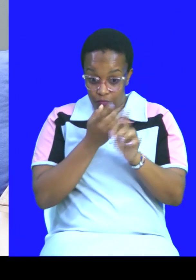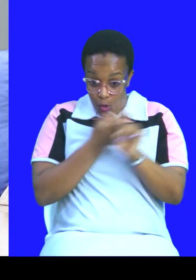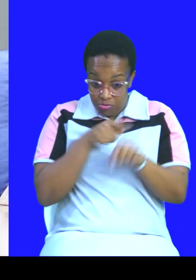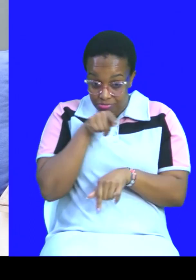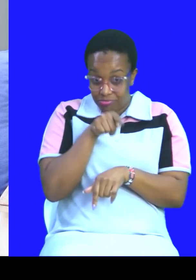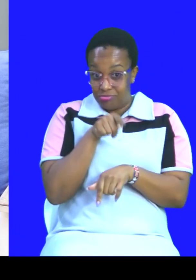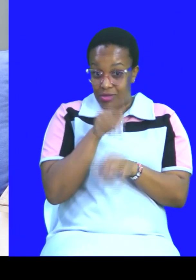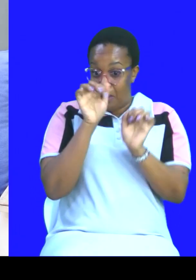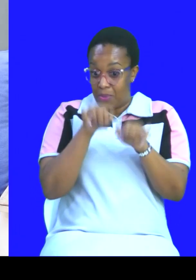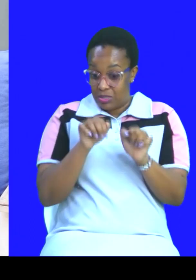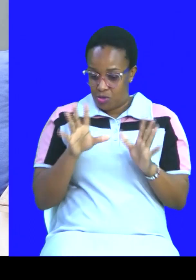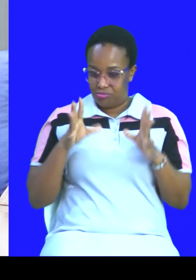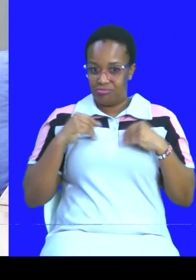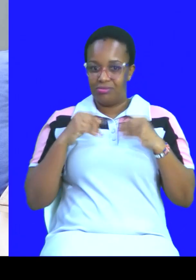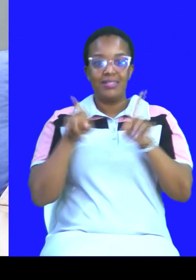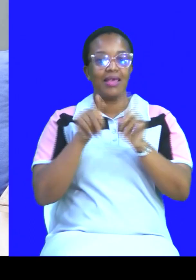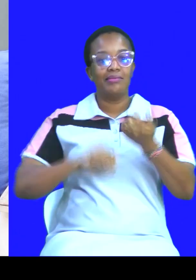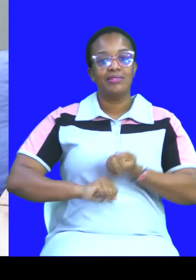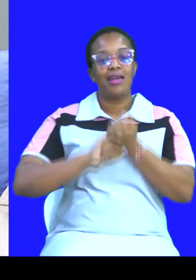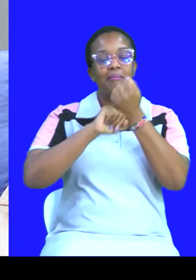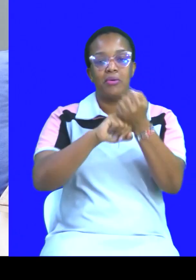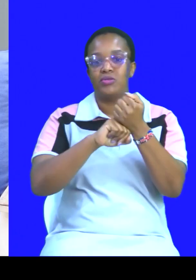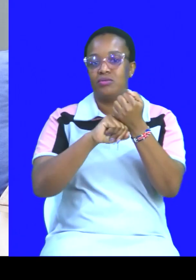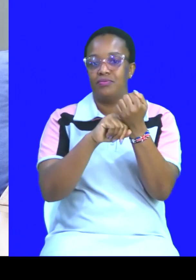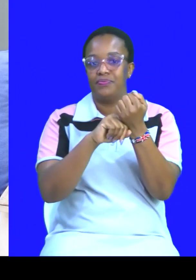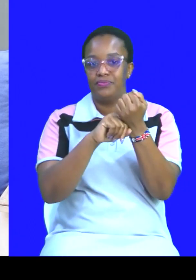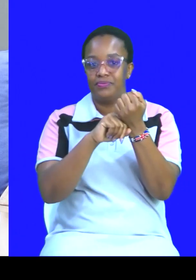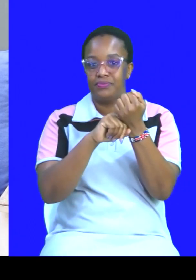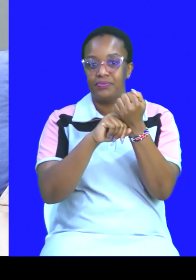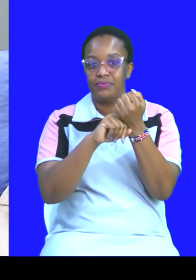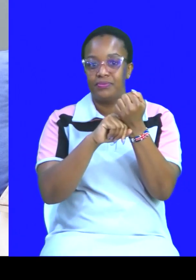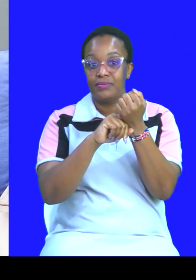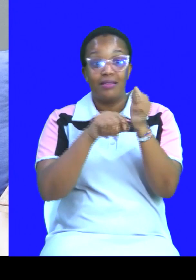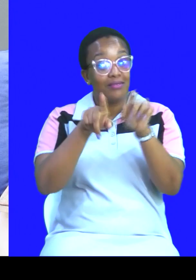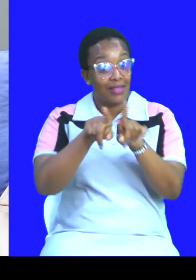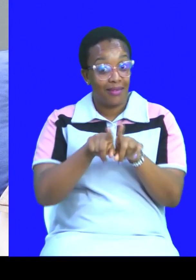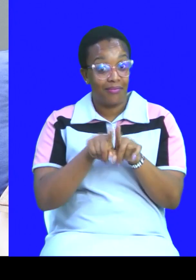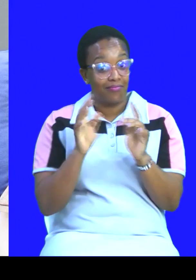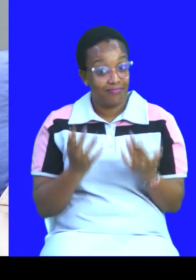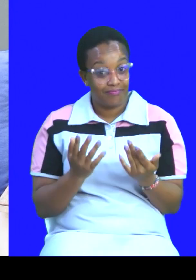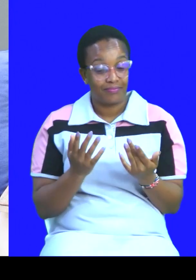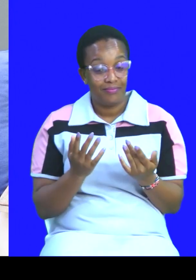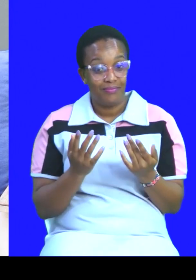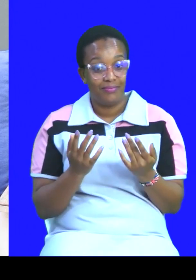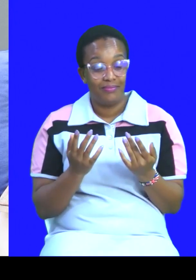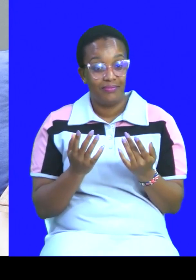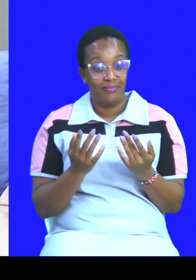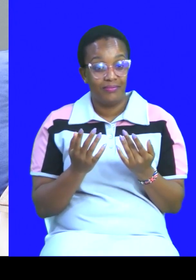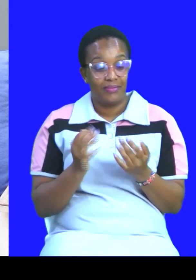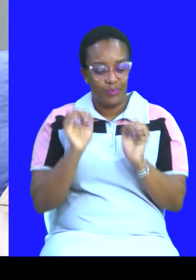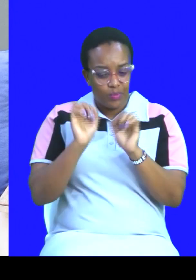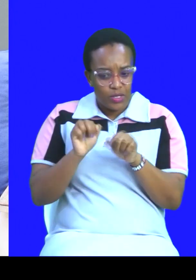embrace and support where they can. And also, um, you will also help